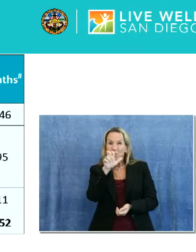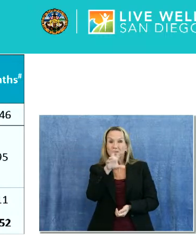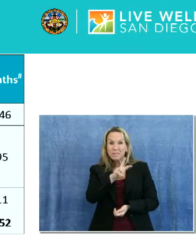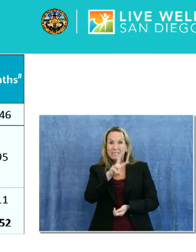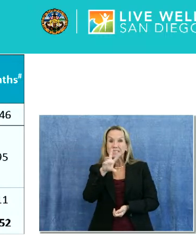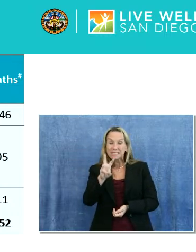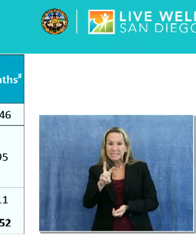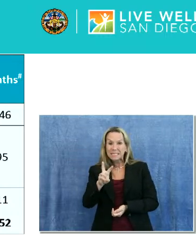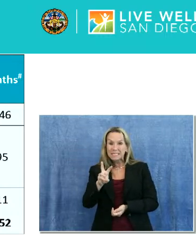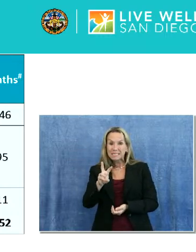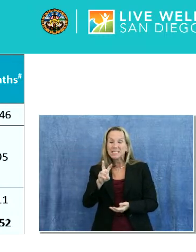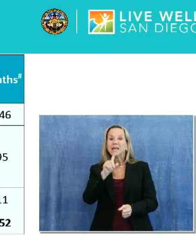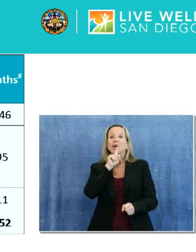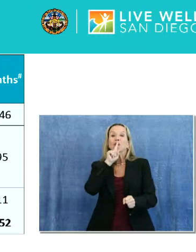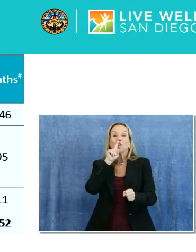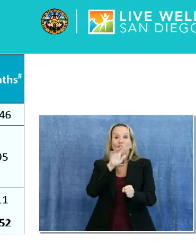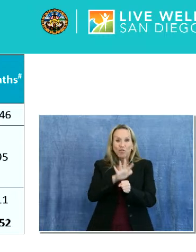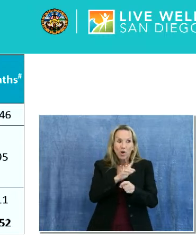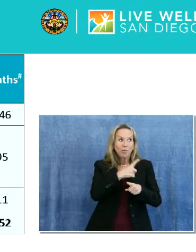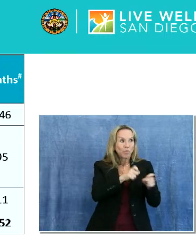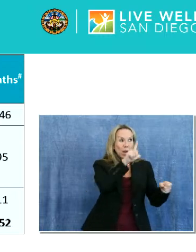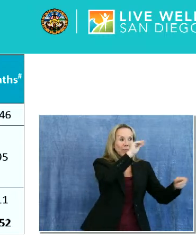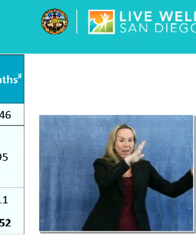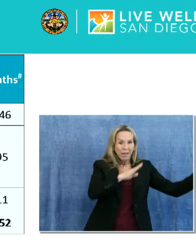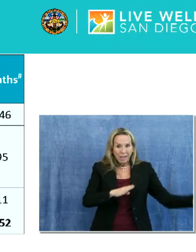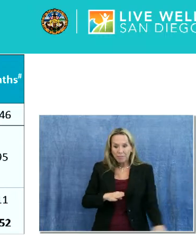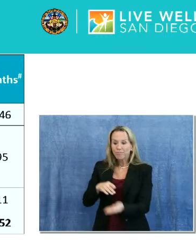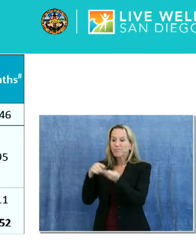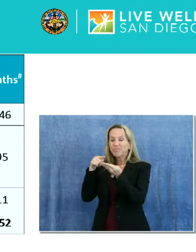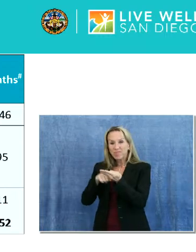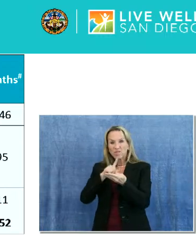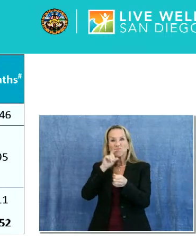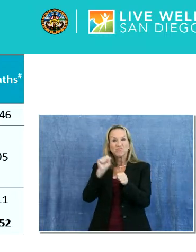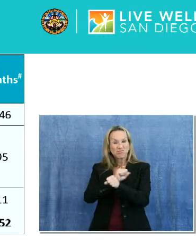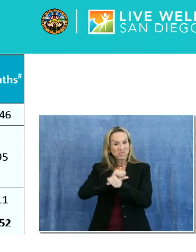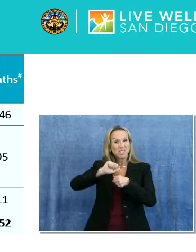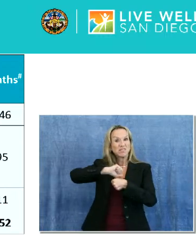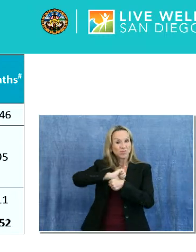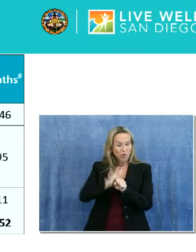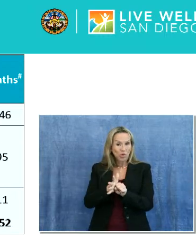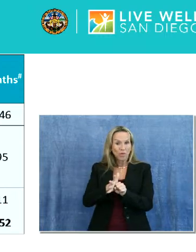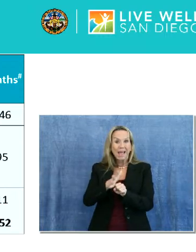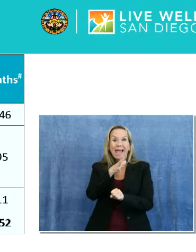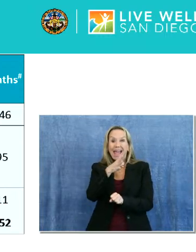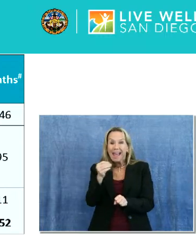1,366 laboratory-confirmed cases, including a total of 11 deaths.